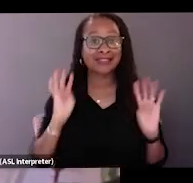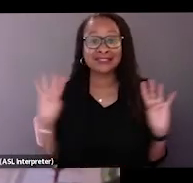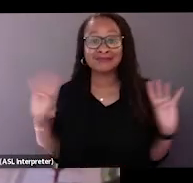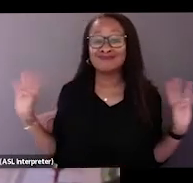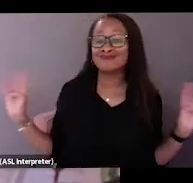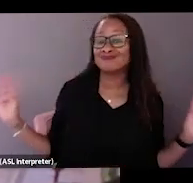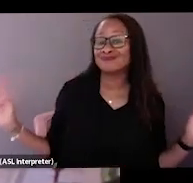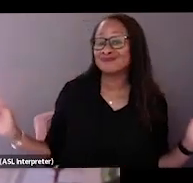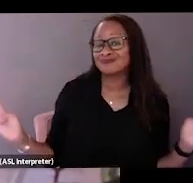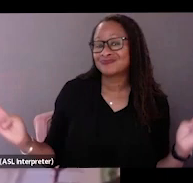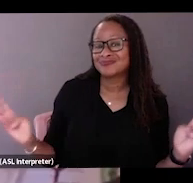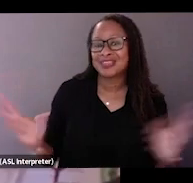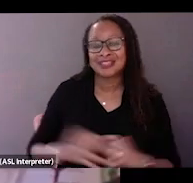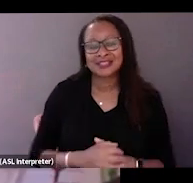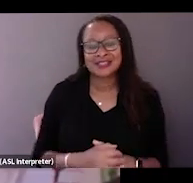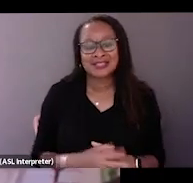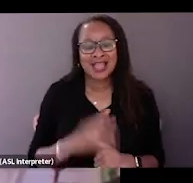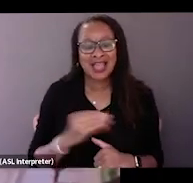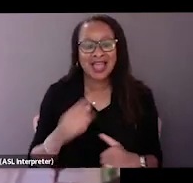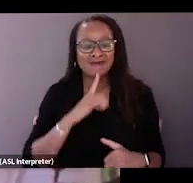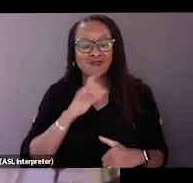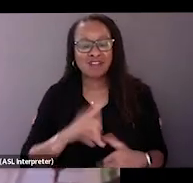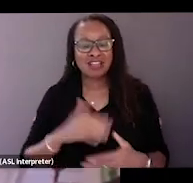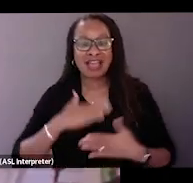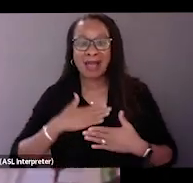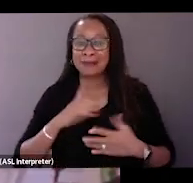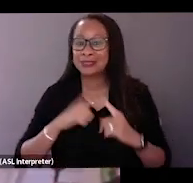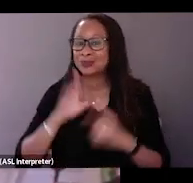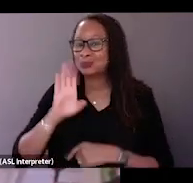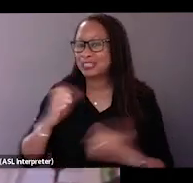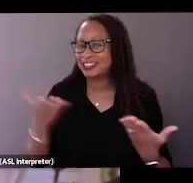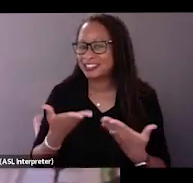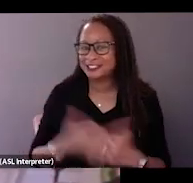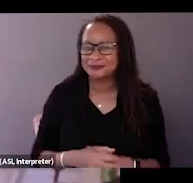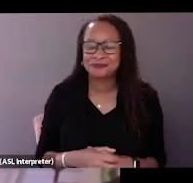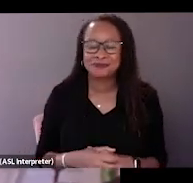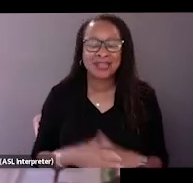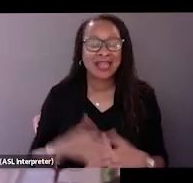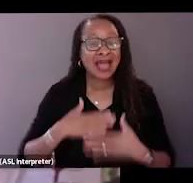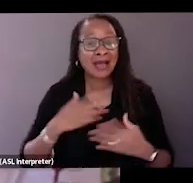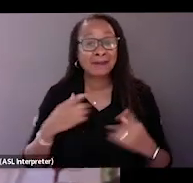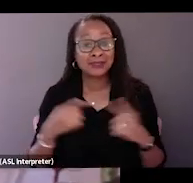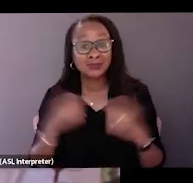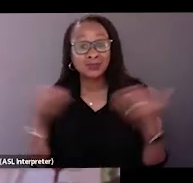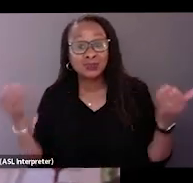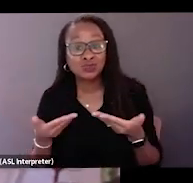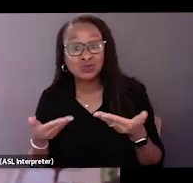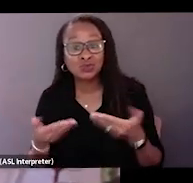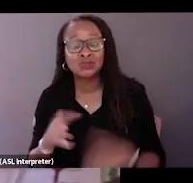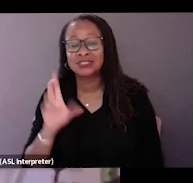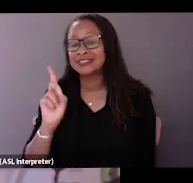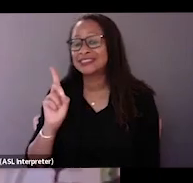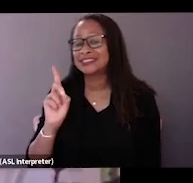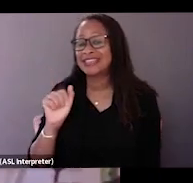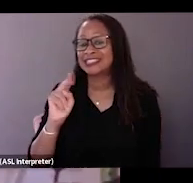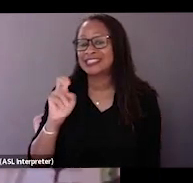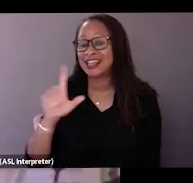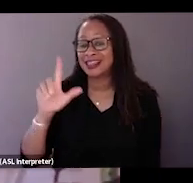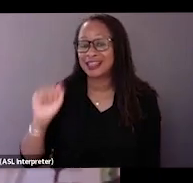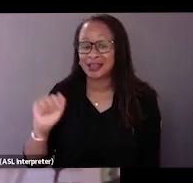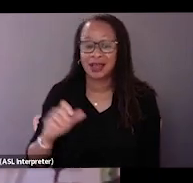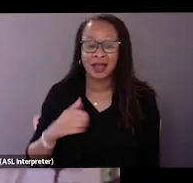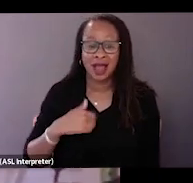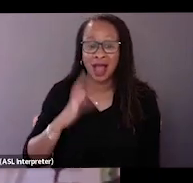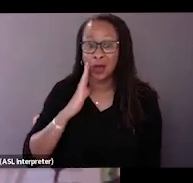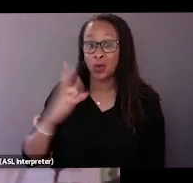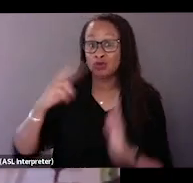me, and I am really happy to be here and happy to introduce Daniela. So I'm going to